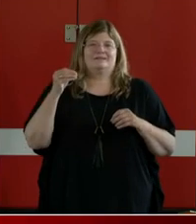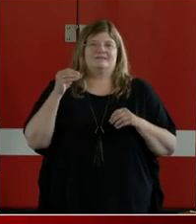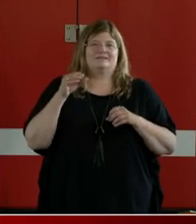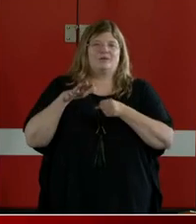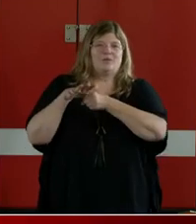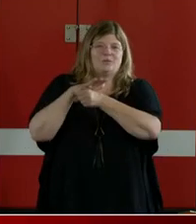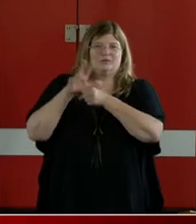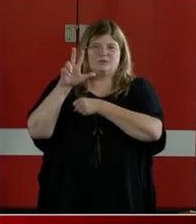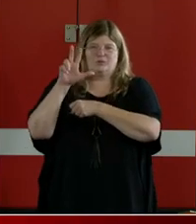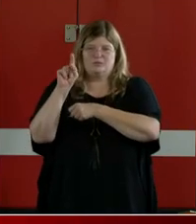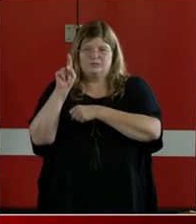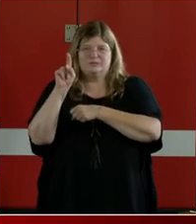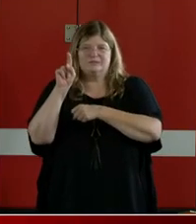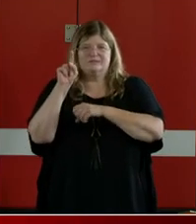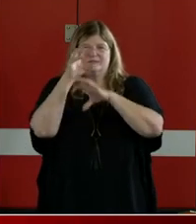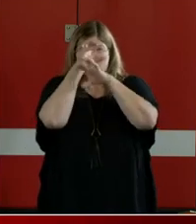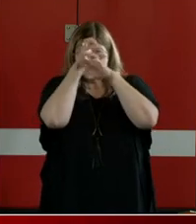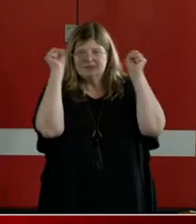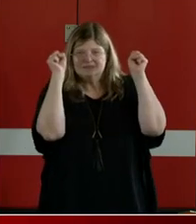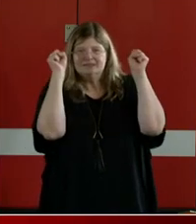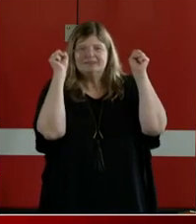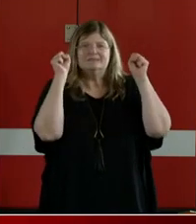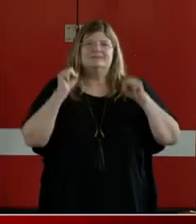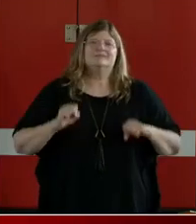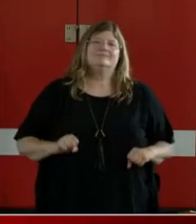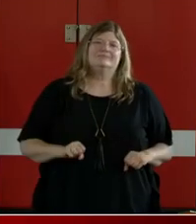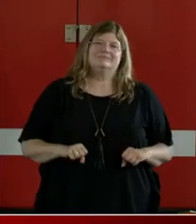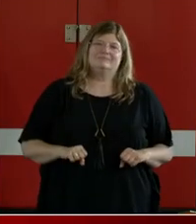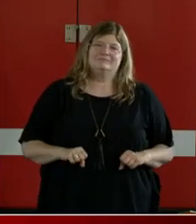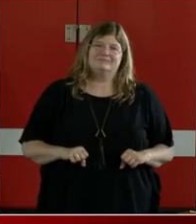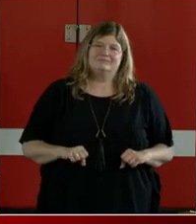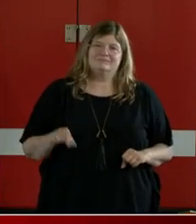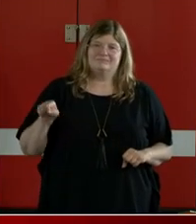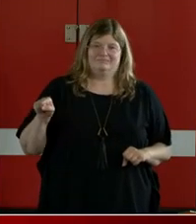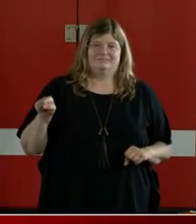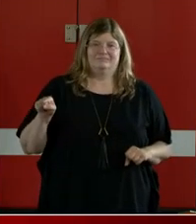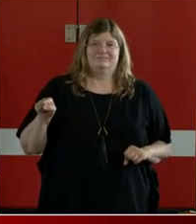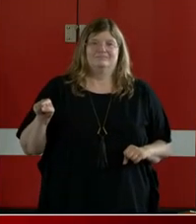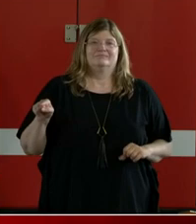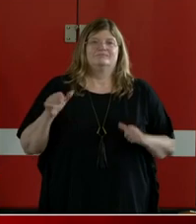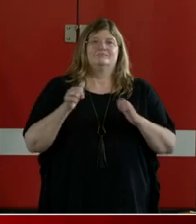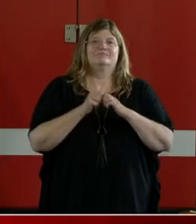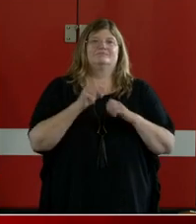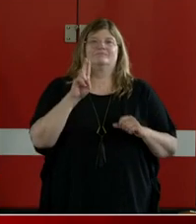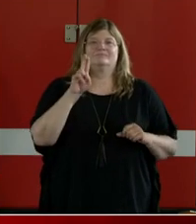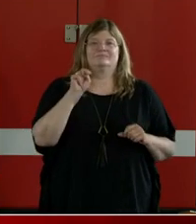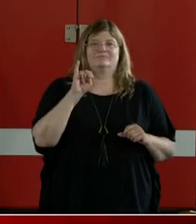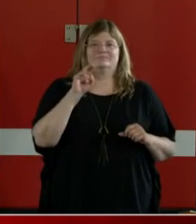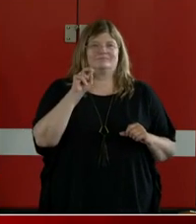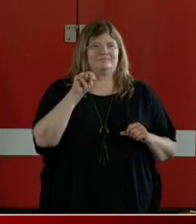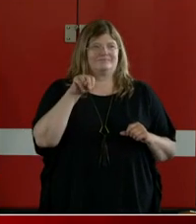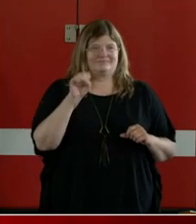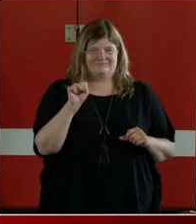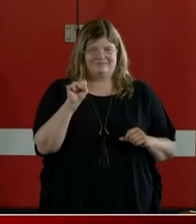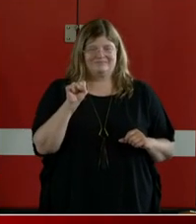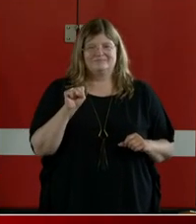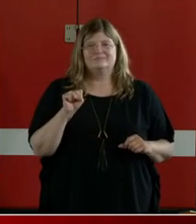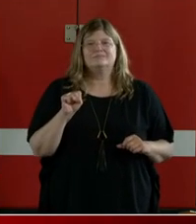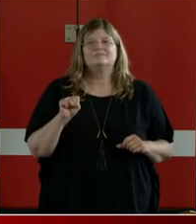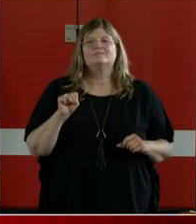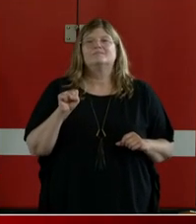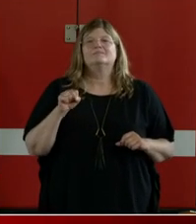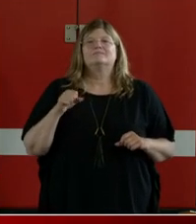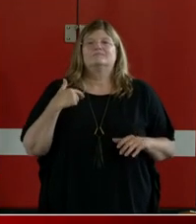President Darnelli Green. I also look forward to working with interim Deputy Mayor for Public Safety and